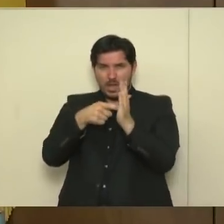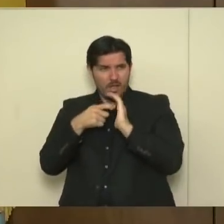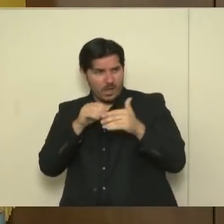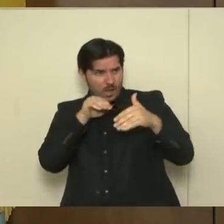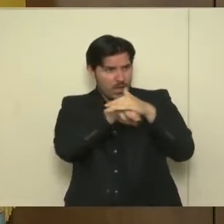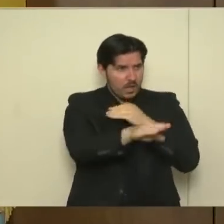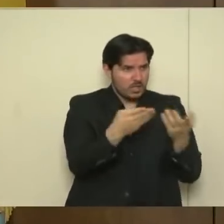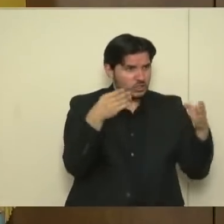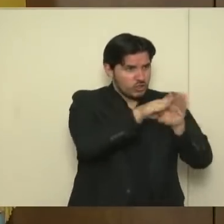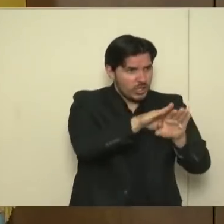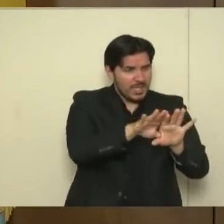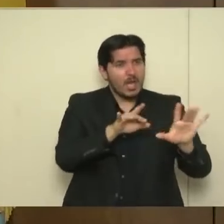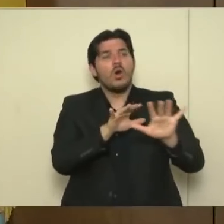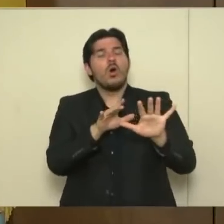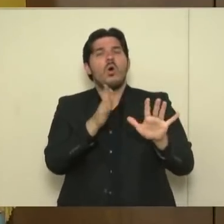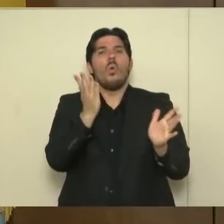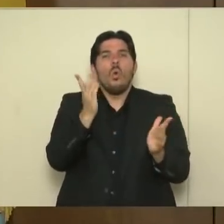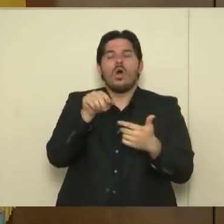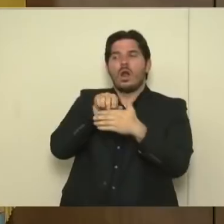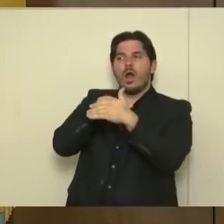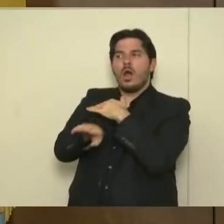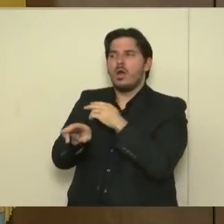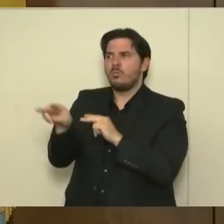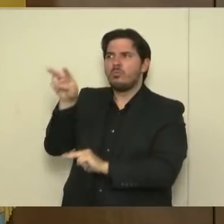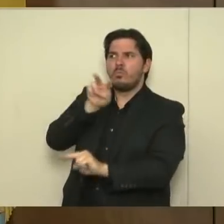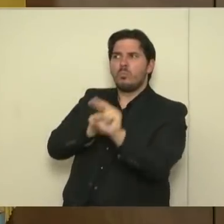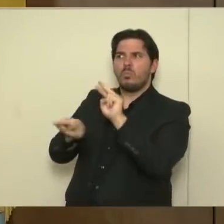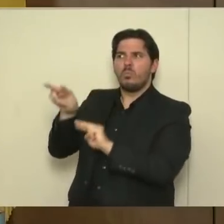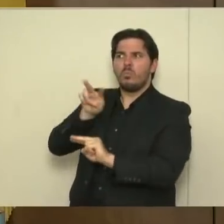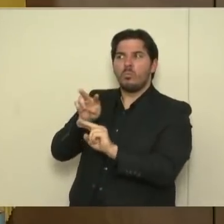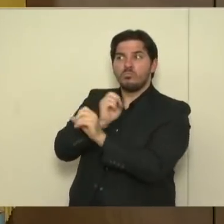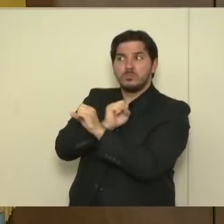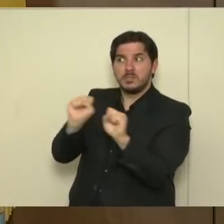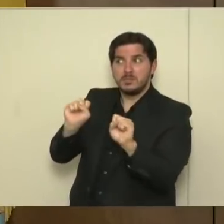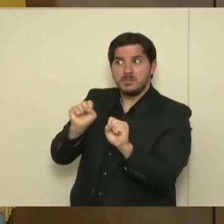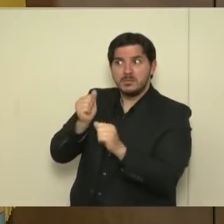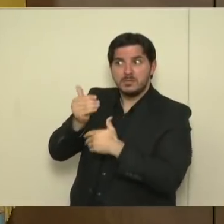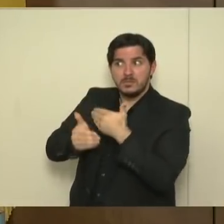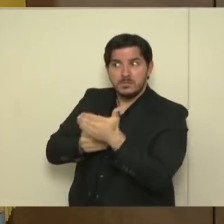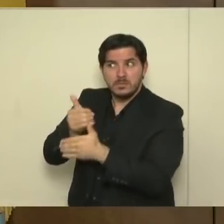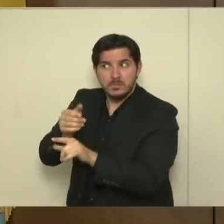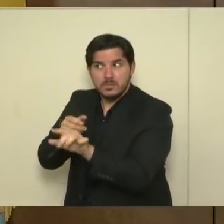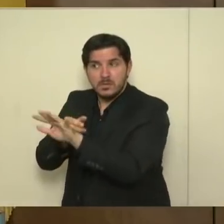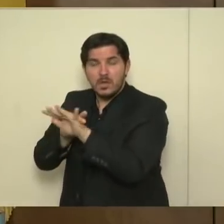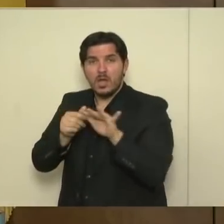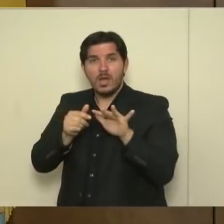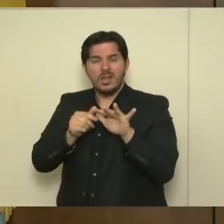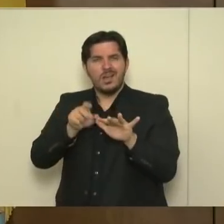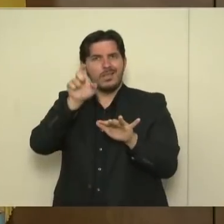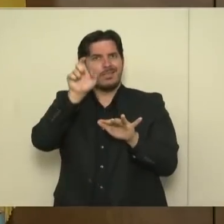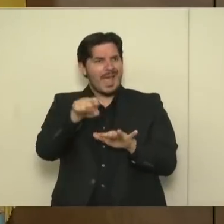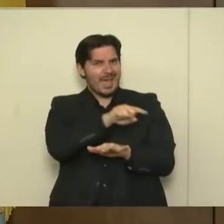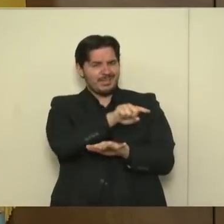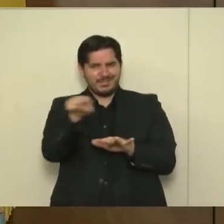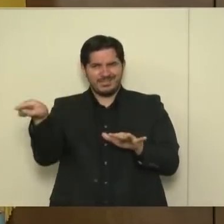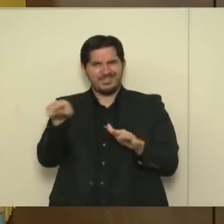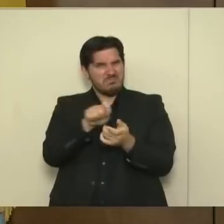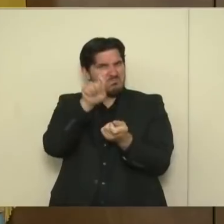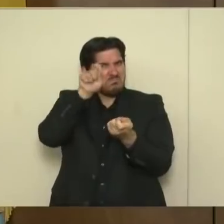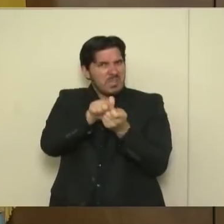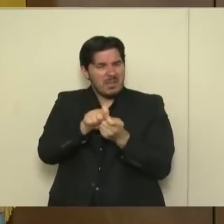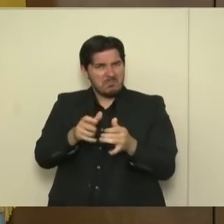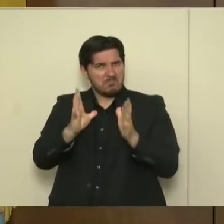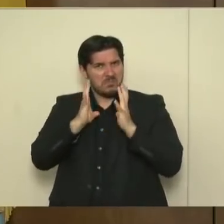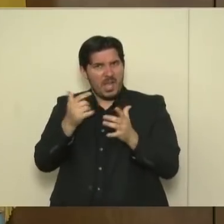down, or reevaluate their COVID-safe practices. And this is exactly what we need to be seeing,